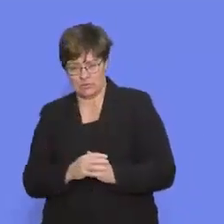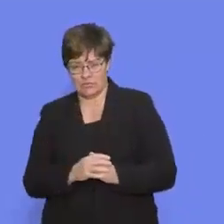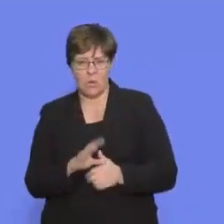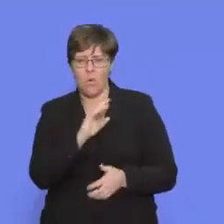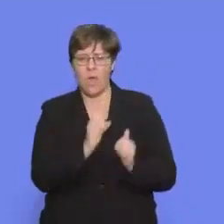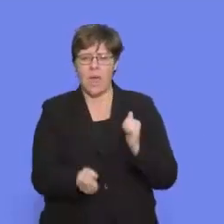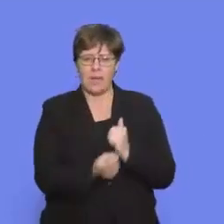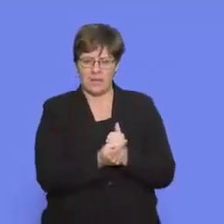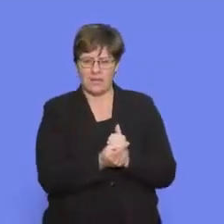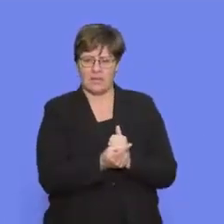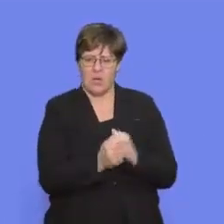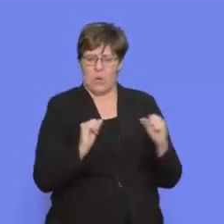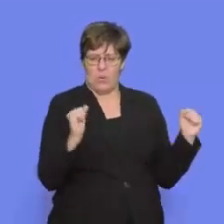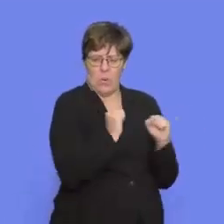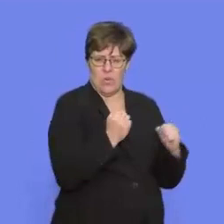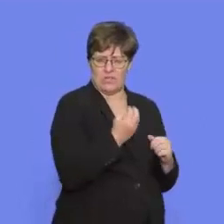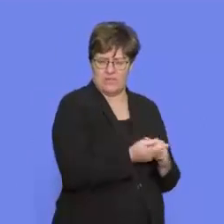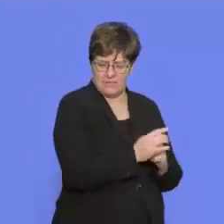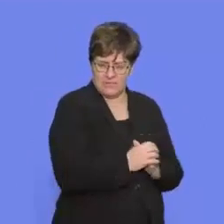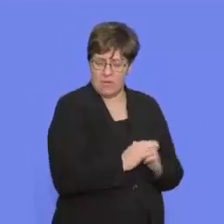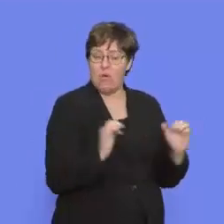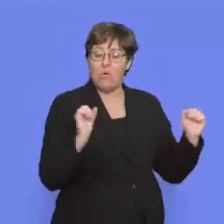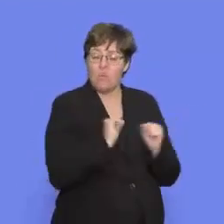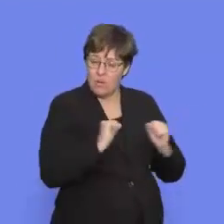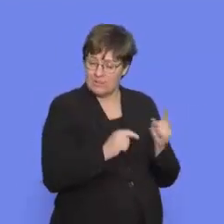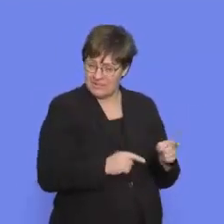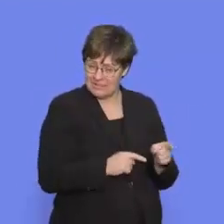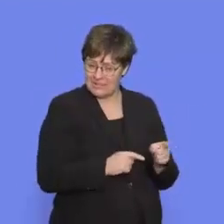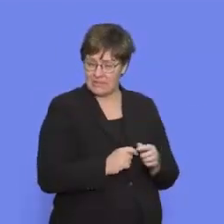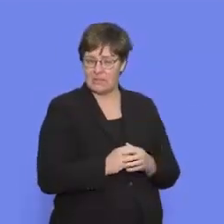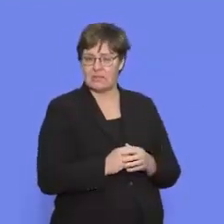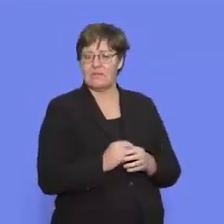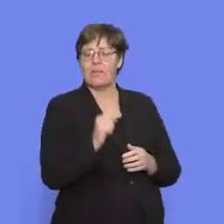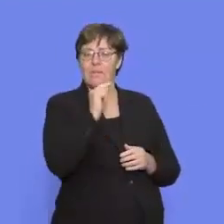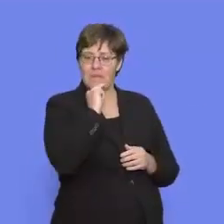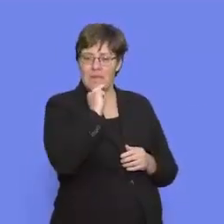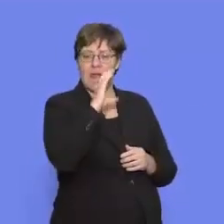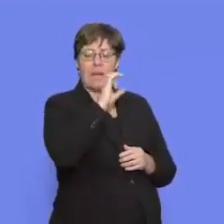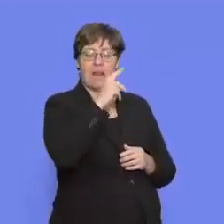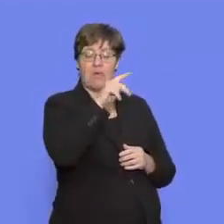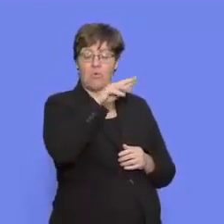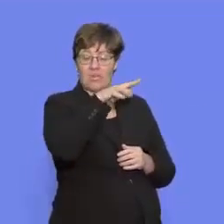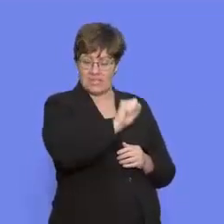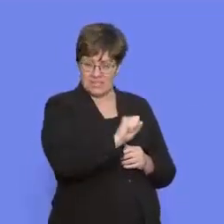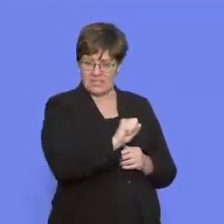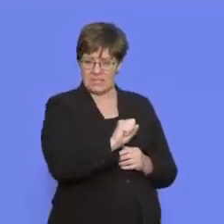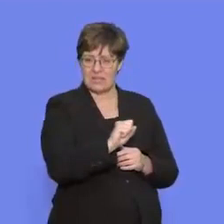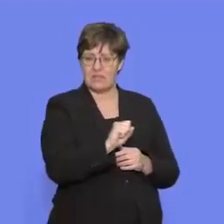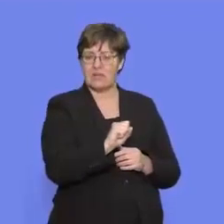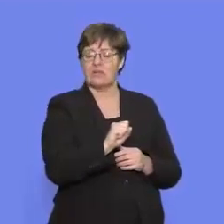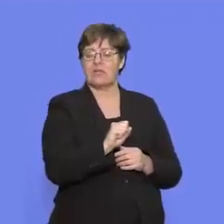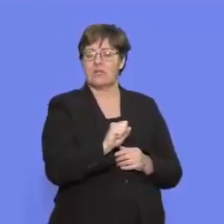now, the capillaries the vasoconstriction will take place, which means